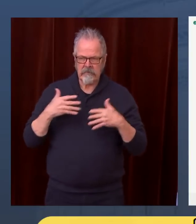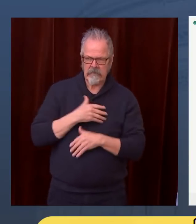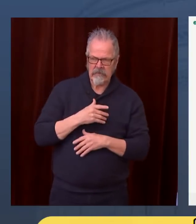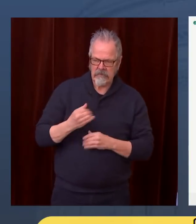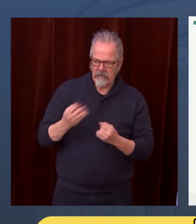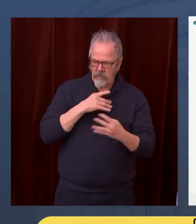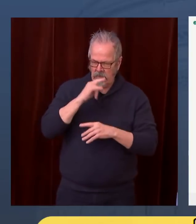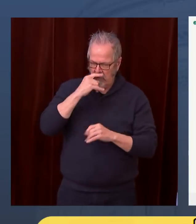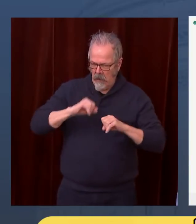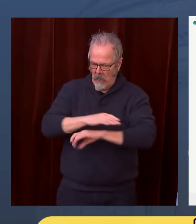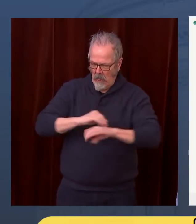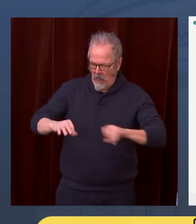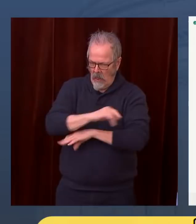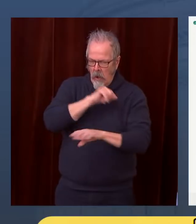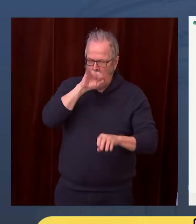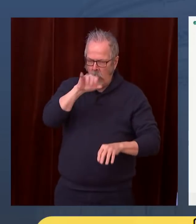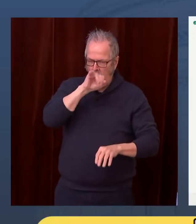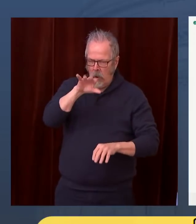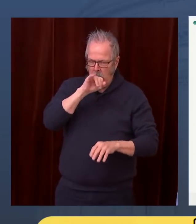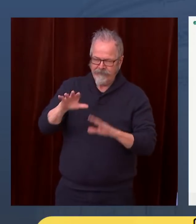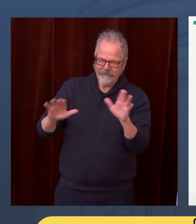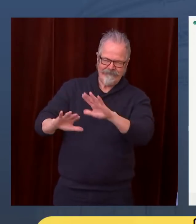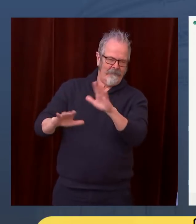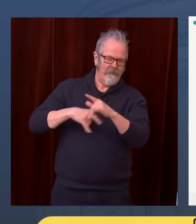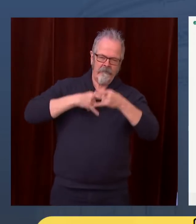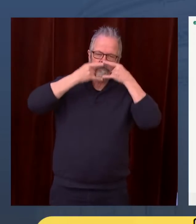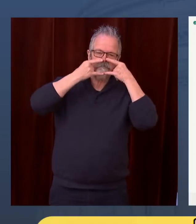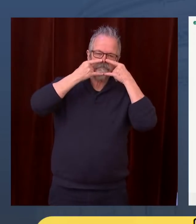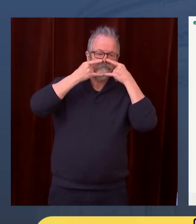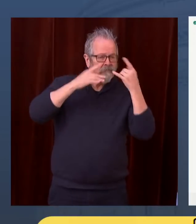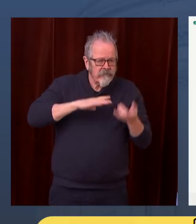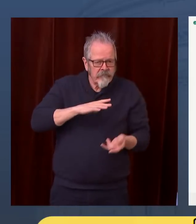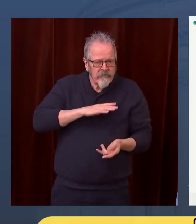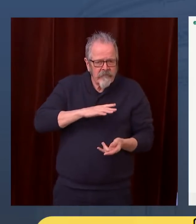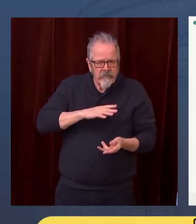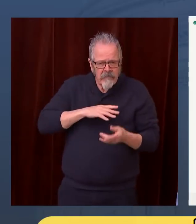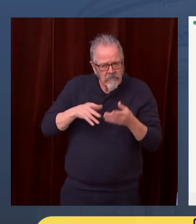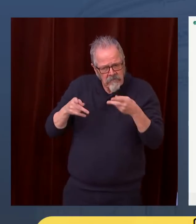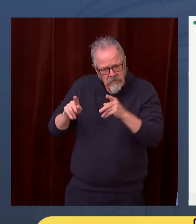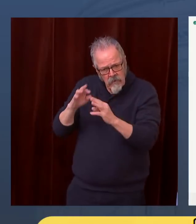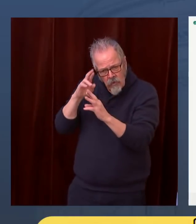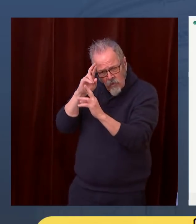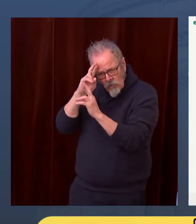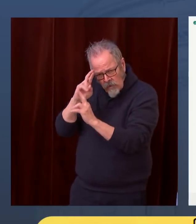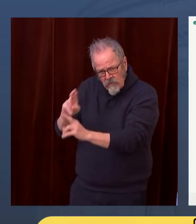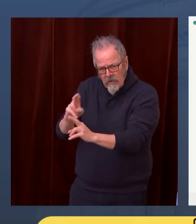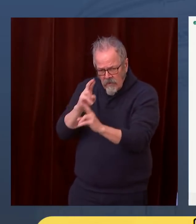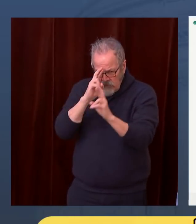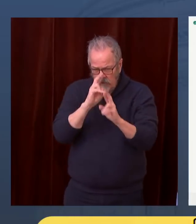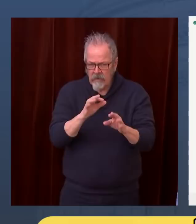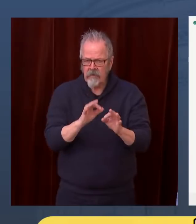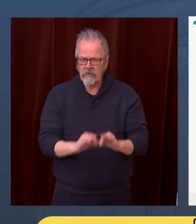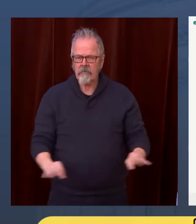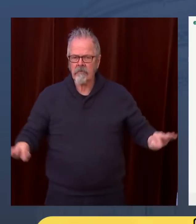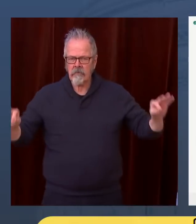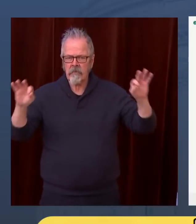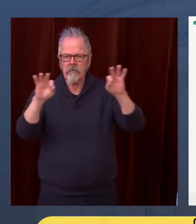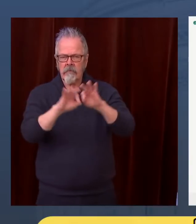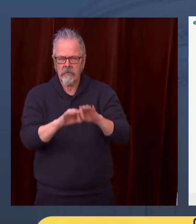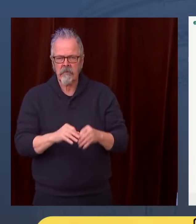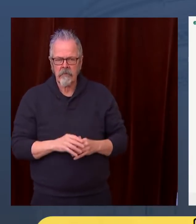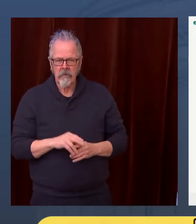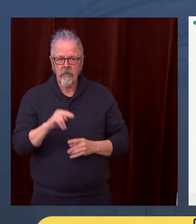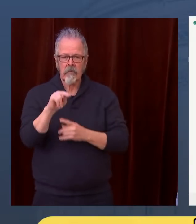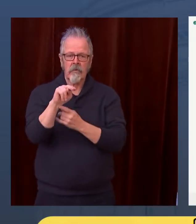Be respectful of that, and that is absolutely critical as we move forward. But the news is positive. The news is,